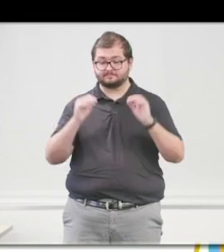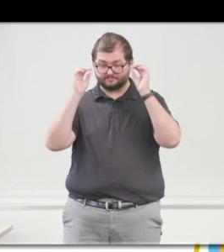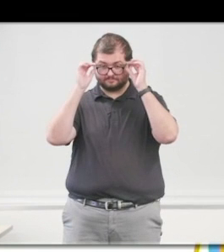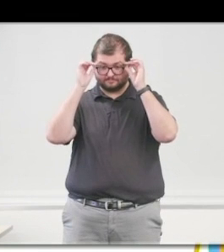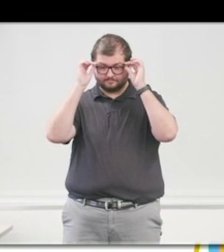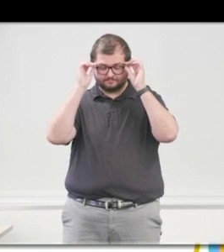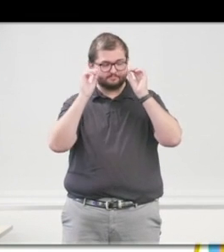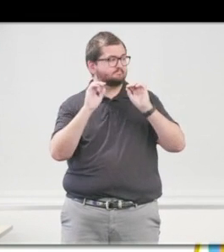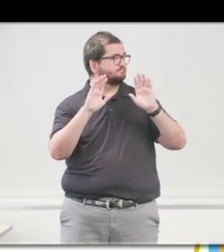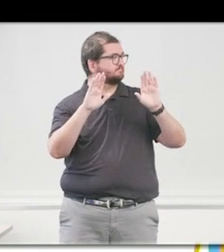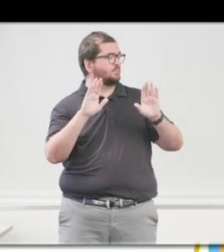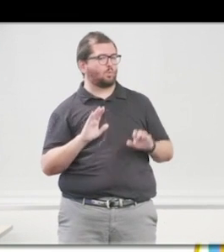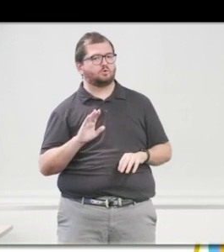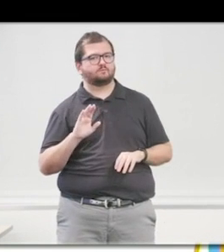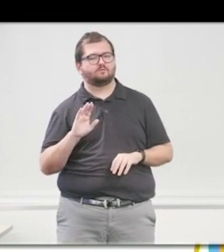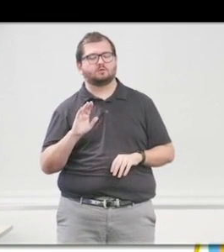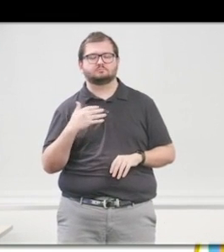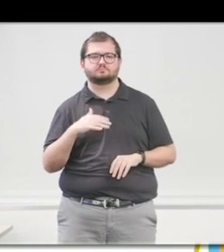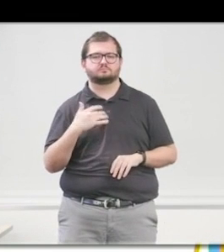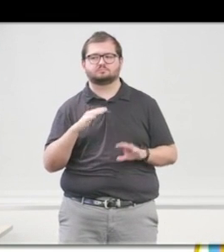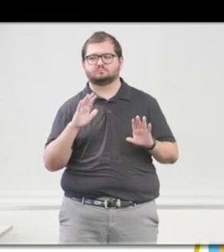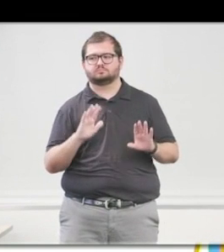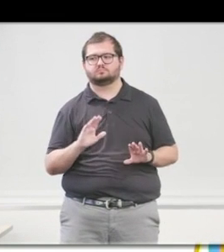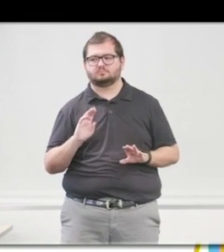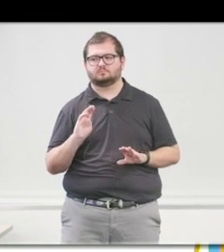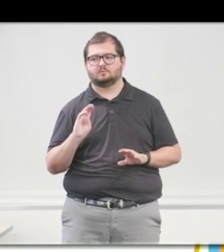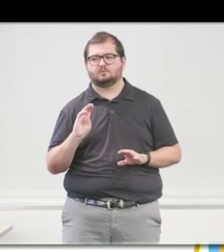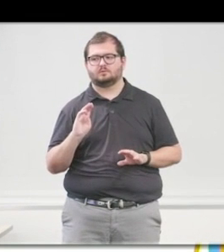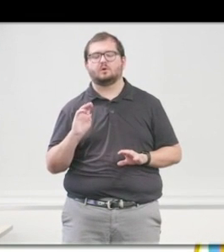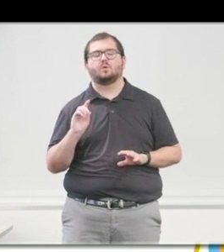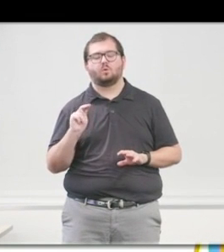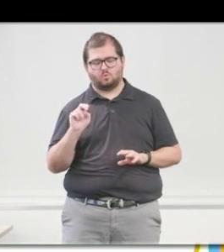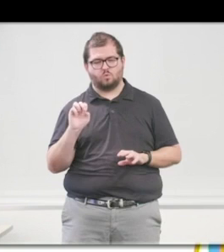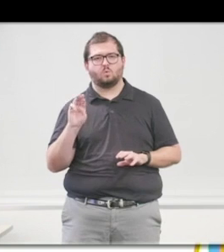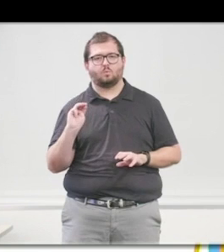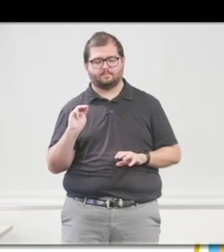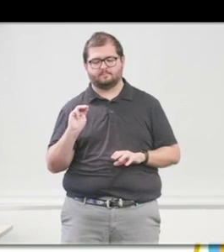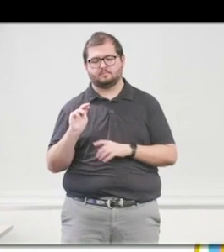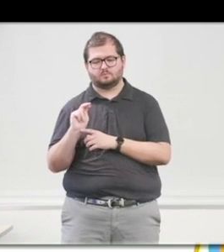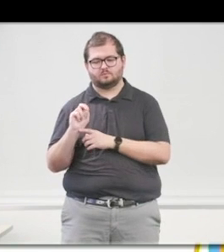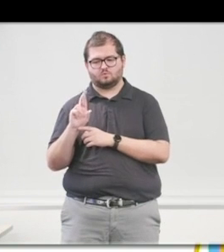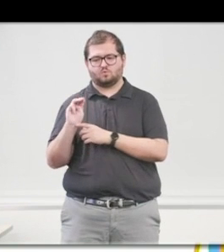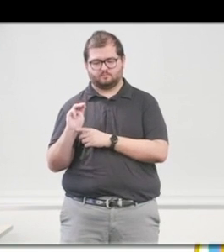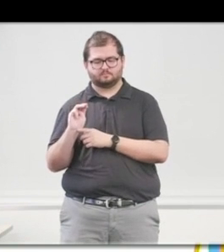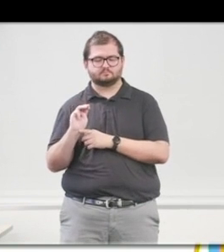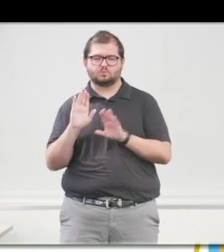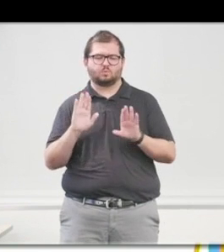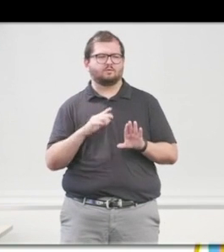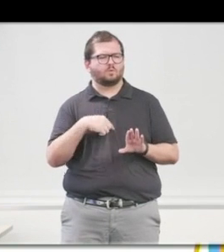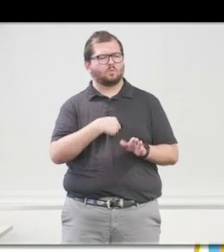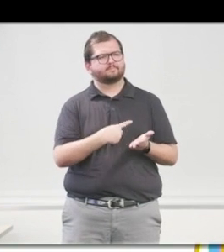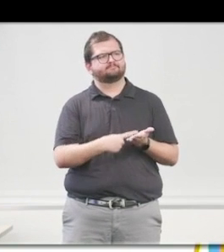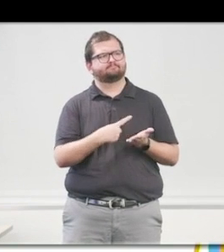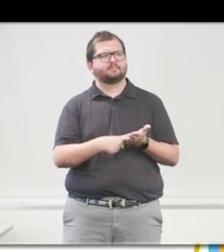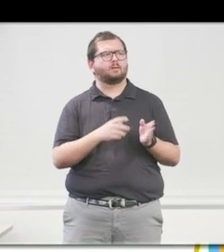That's wonderful. It is wonderful. But I got to tell you something. When we're talking about preparing, and I was having a conversation, I can't